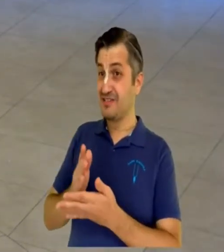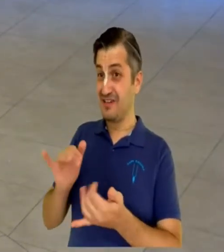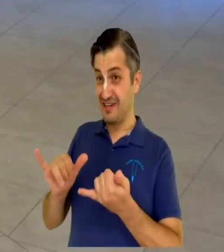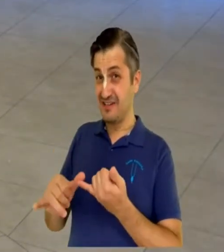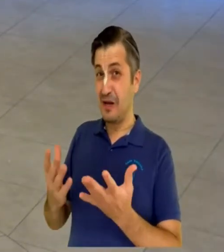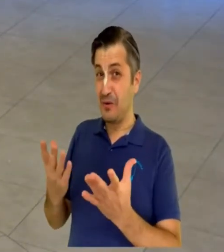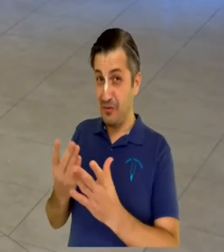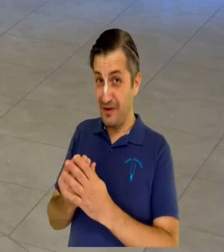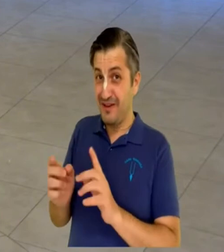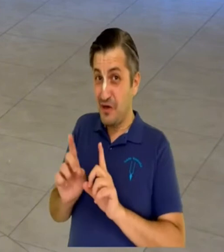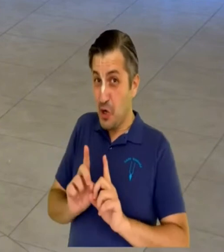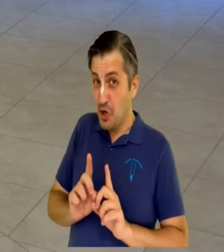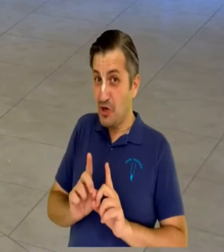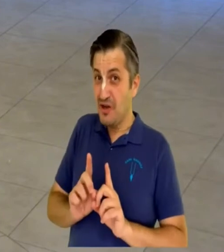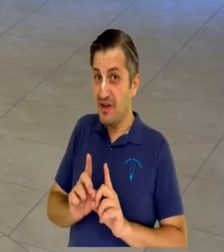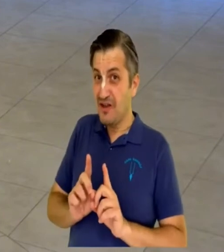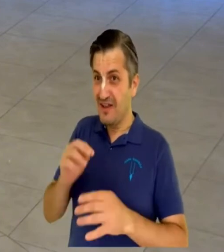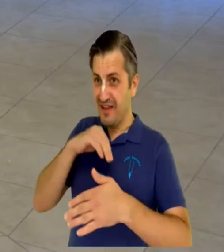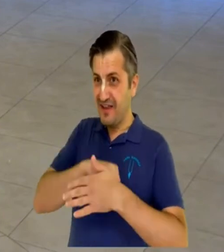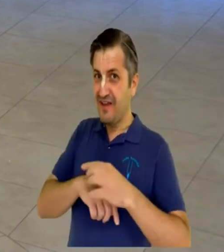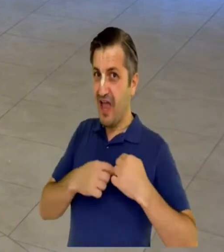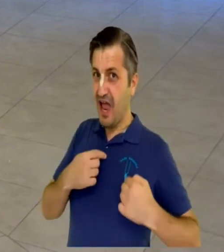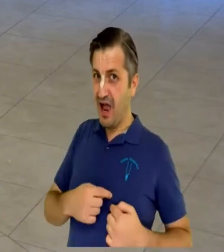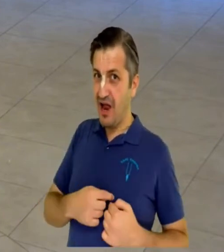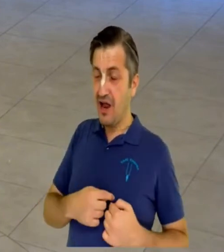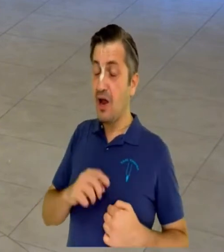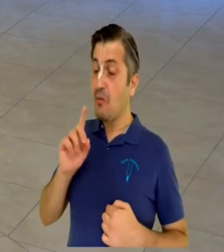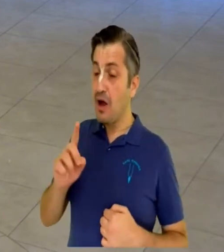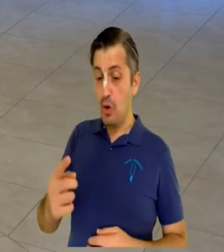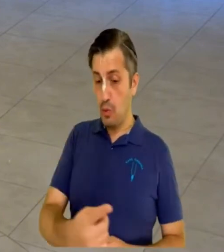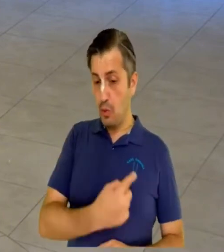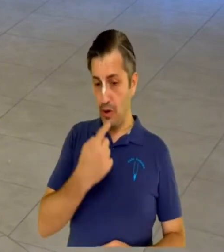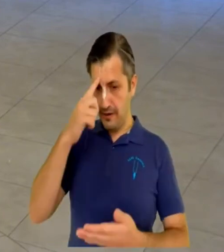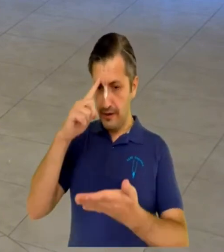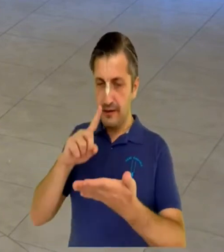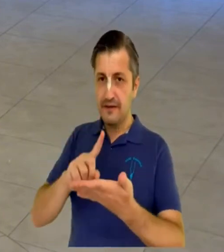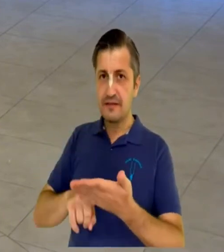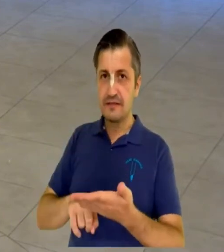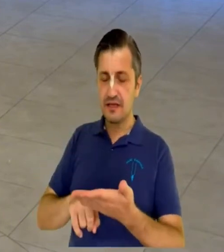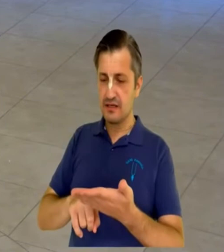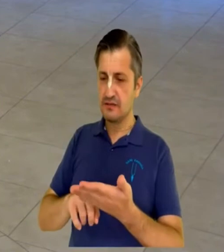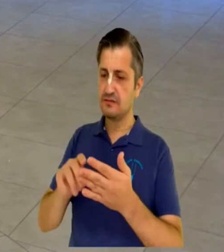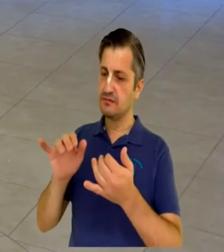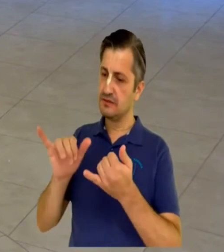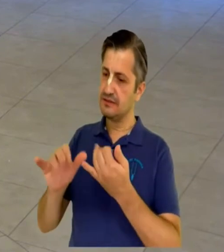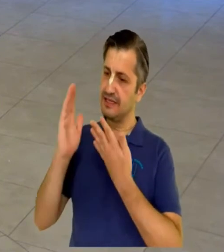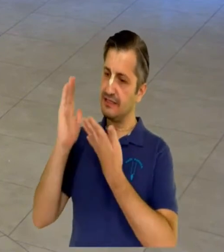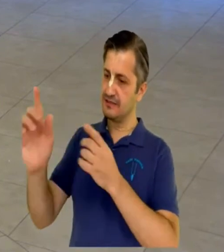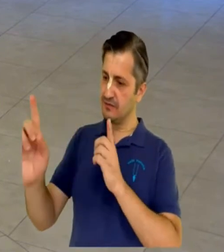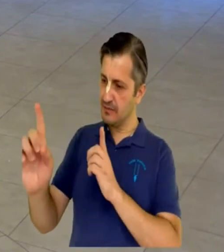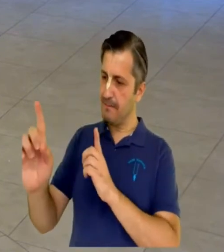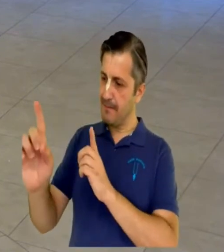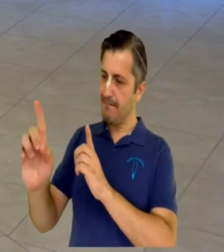But those steps that we are making is actually our turning towards Krishna, like turning